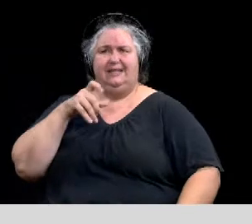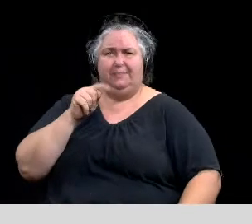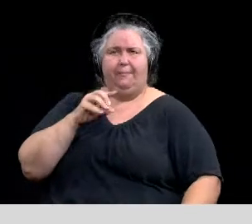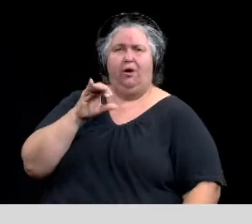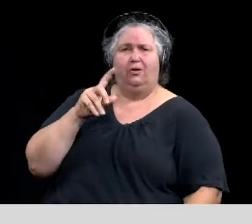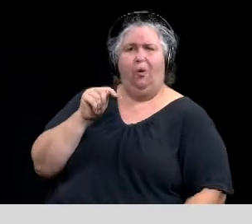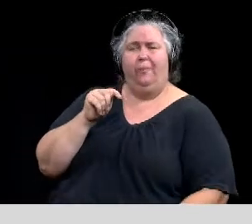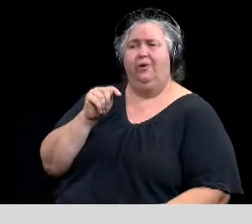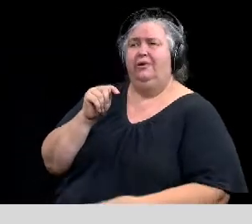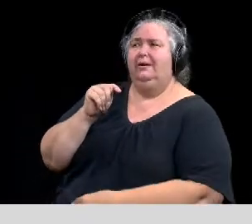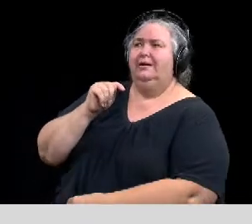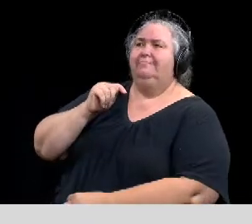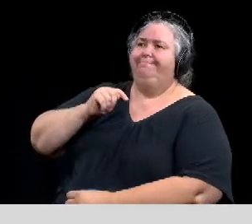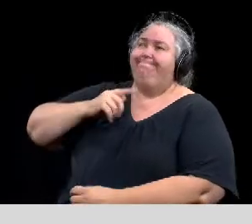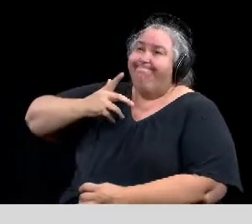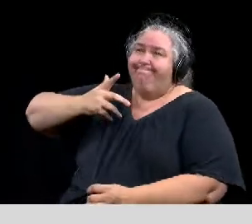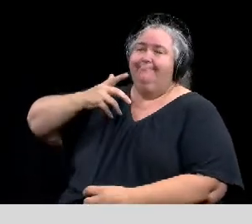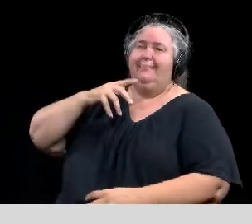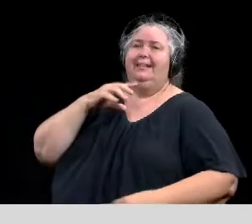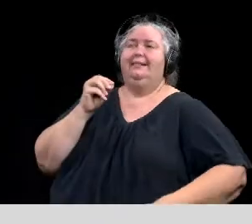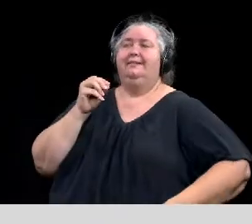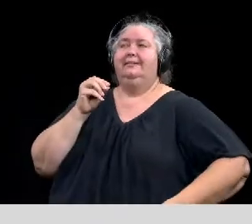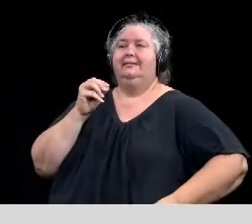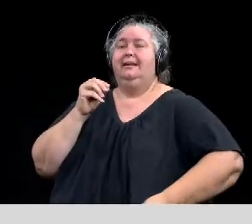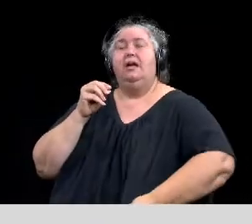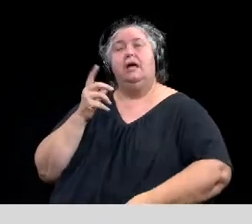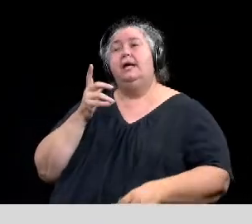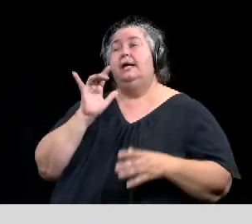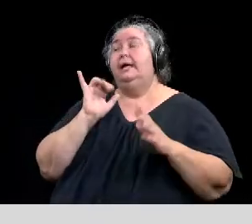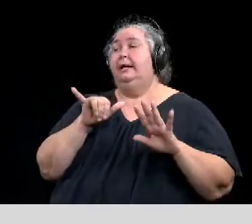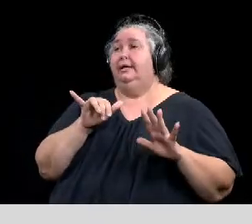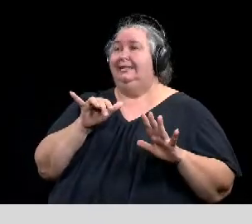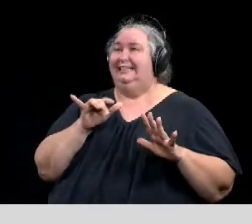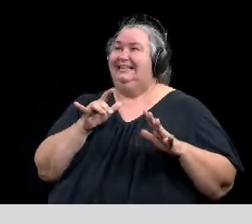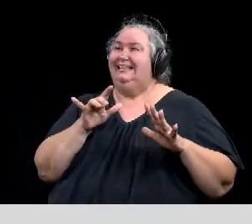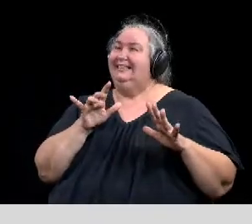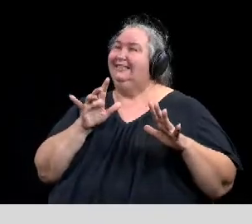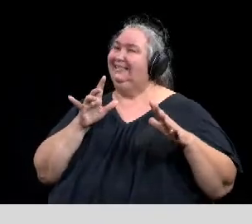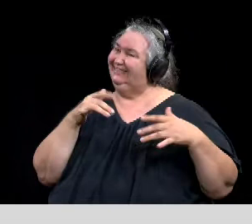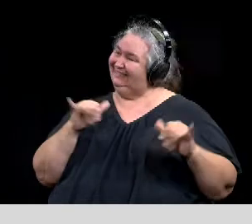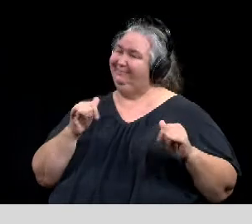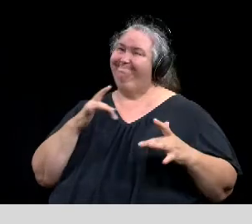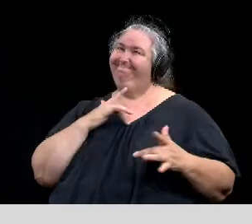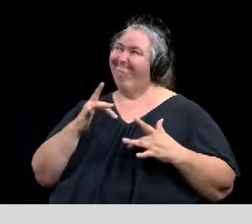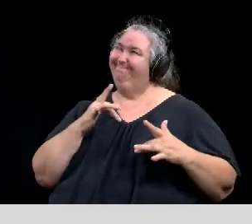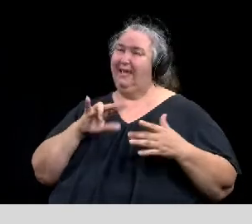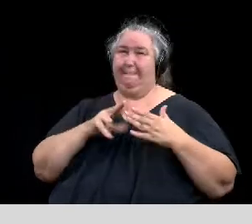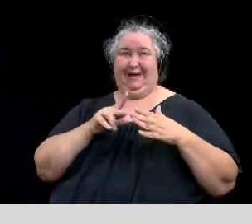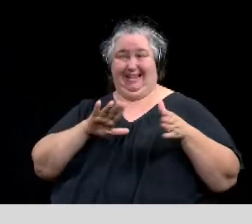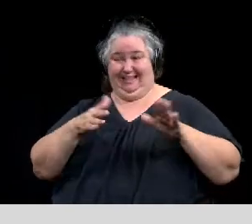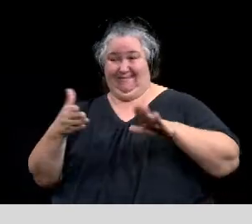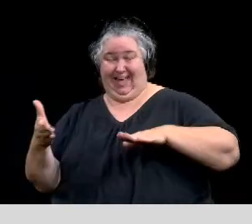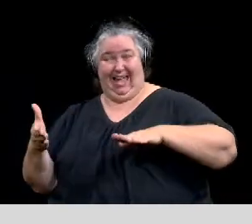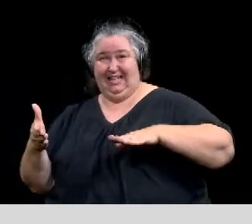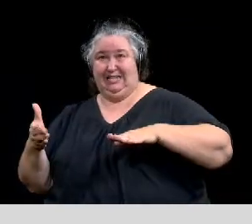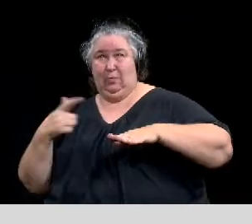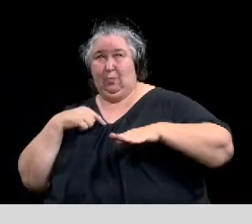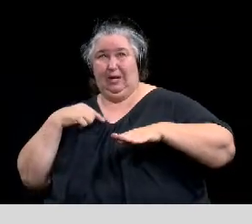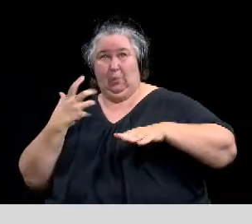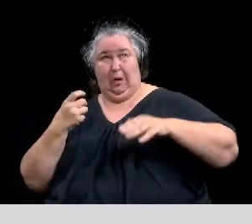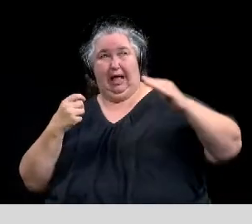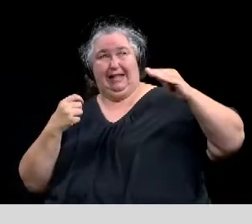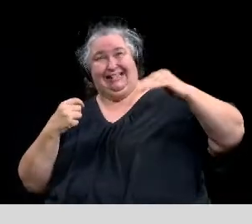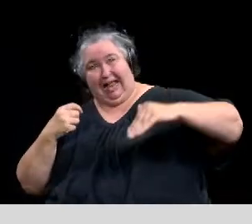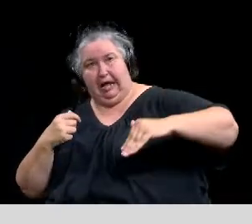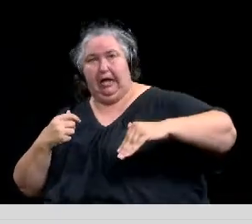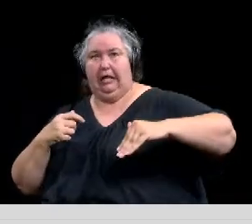October. And so this remains concerning. We still haven't brought our fatality rate down.